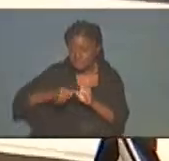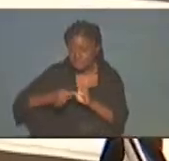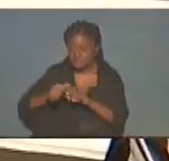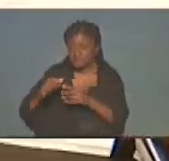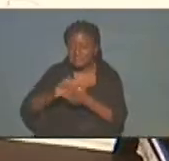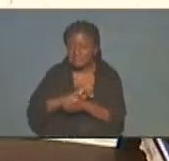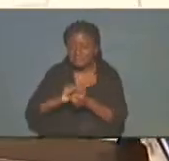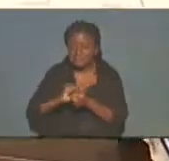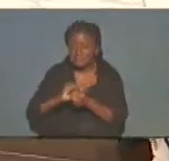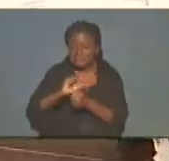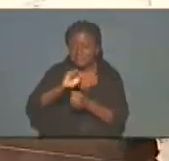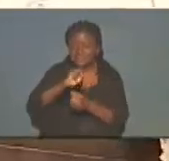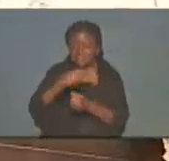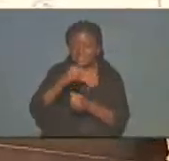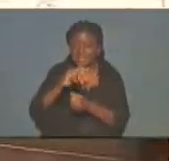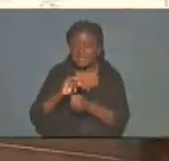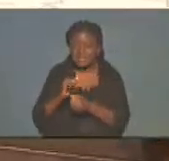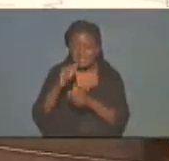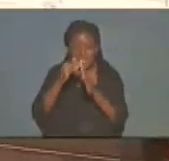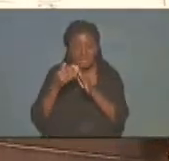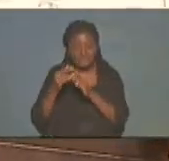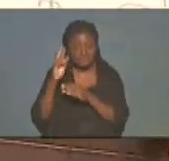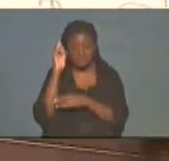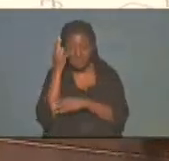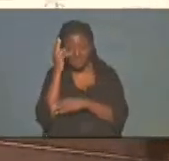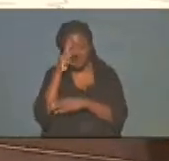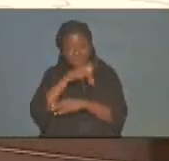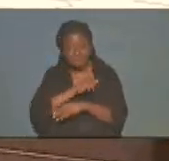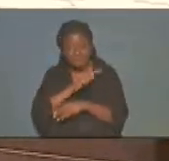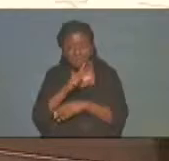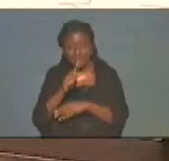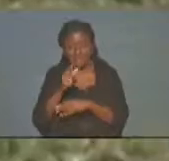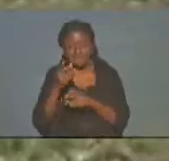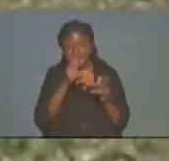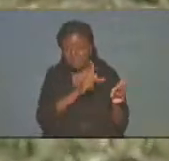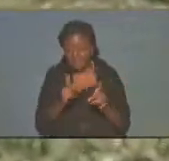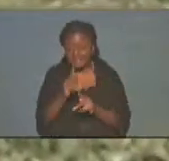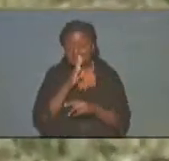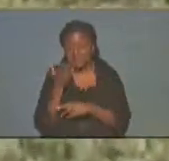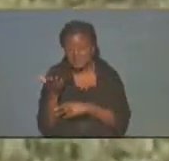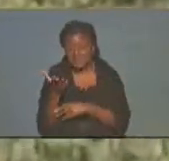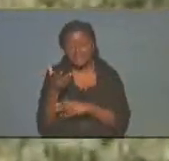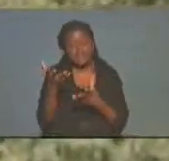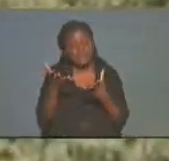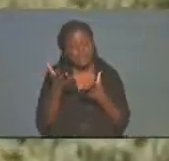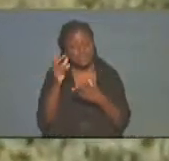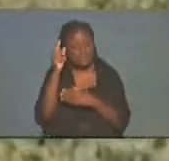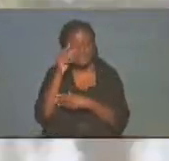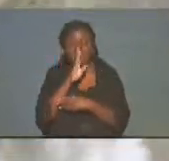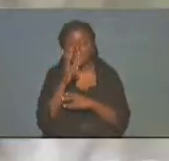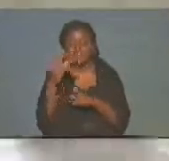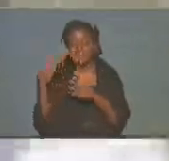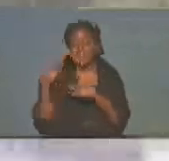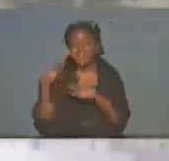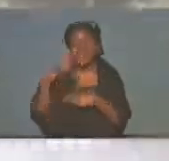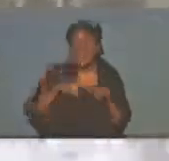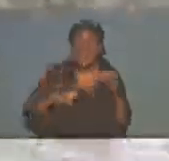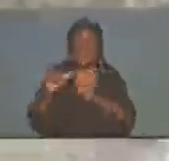Reverend Paul is planning to be present. He wants the government to be responsible in its actions whenever the bulldozing of